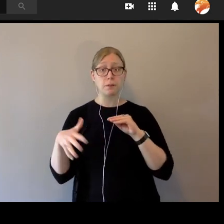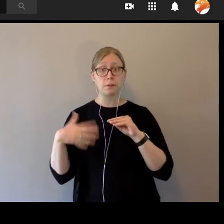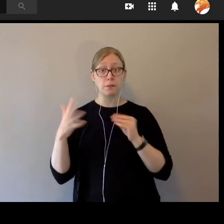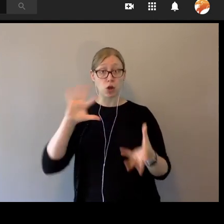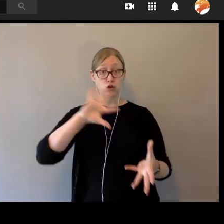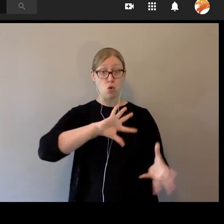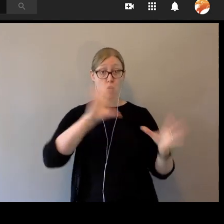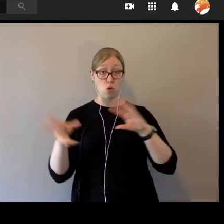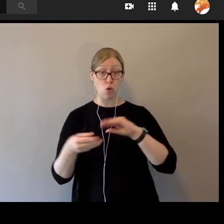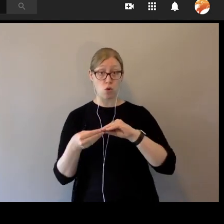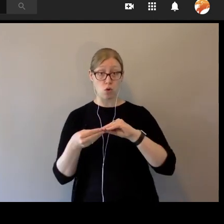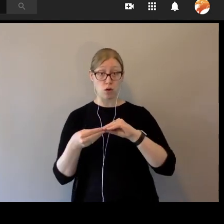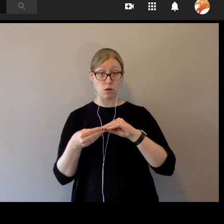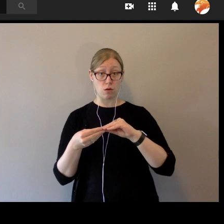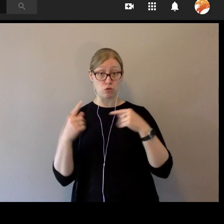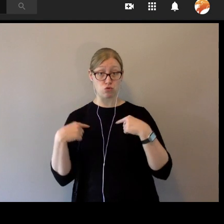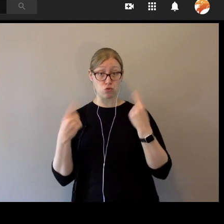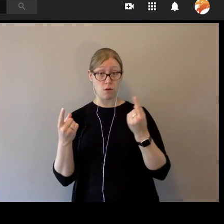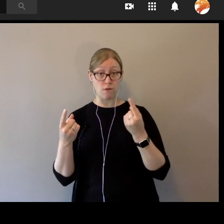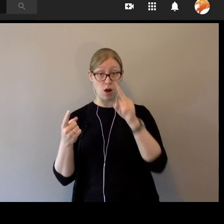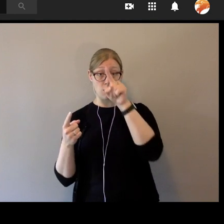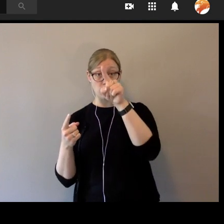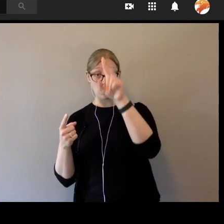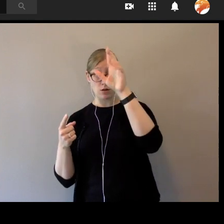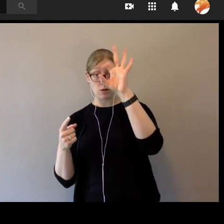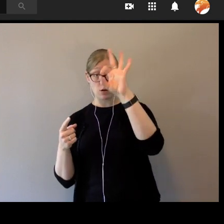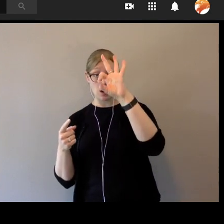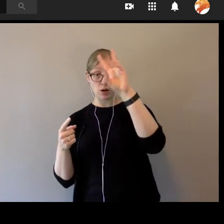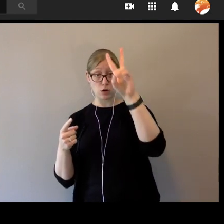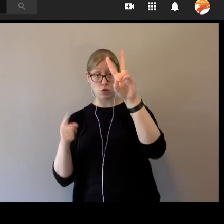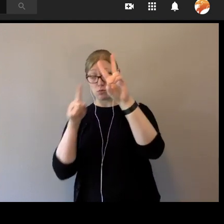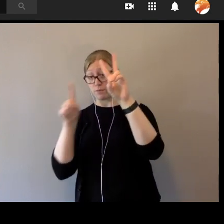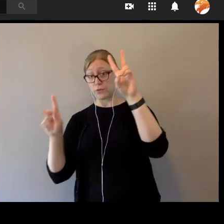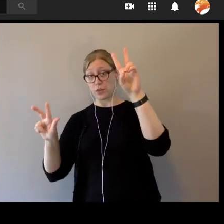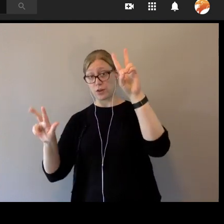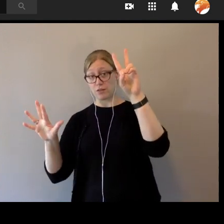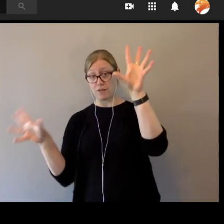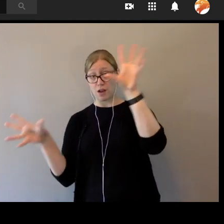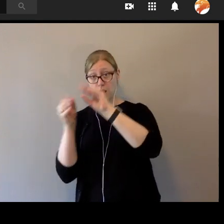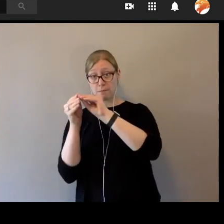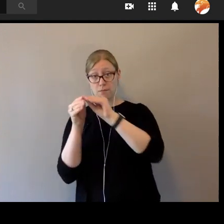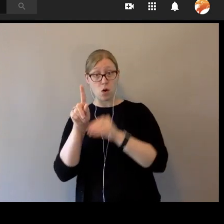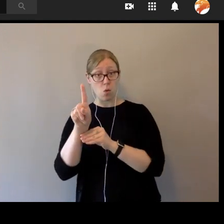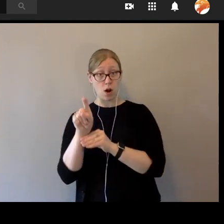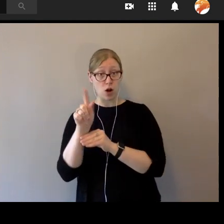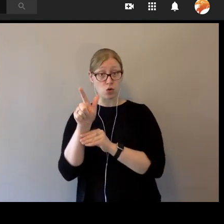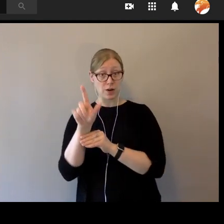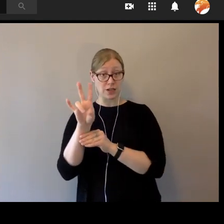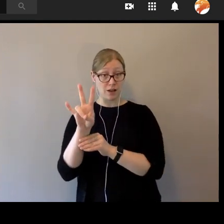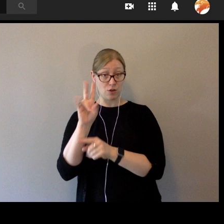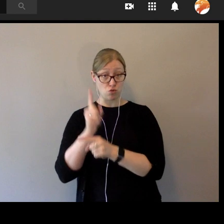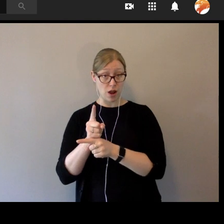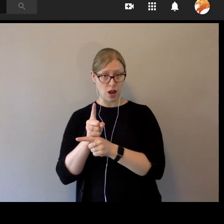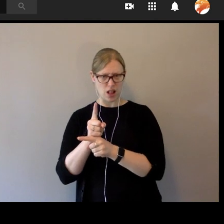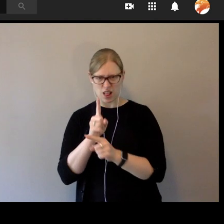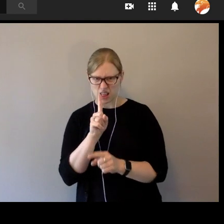degrees that I have so far would be, let's see, that'd be 127, right? If I added that right, let's